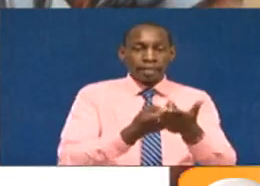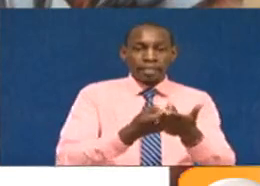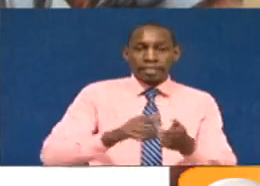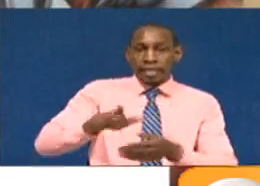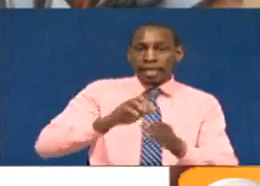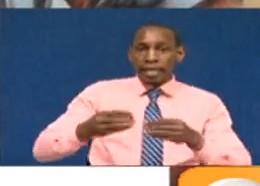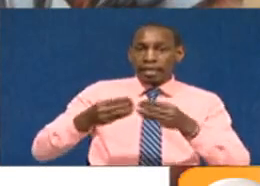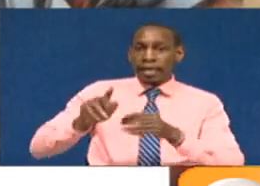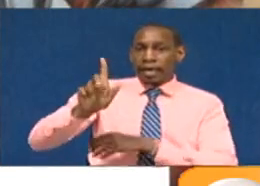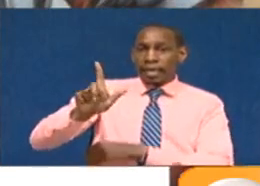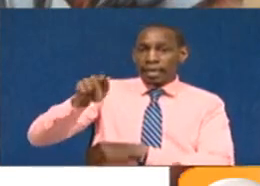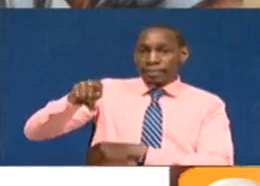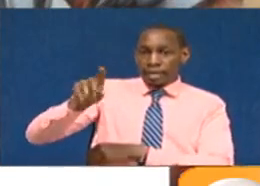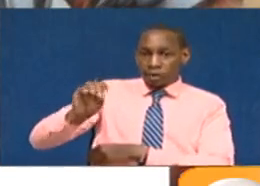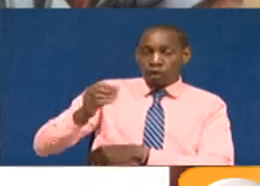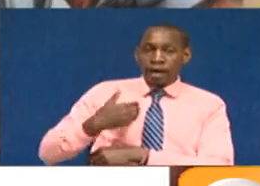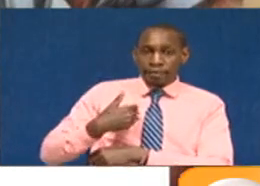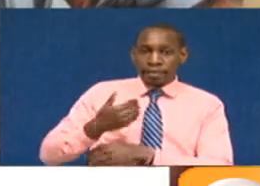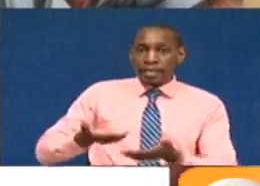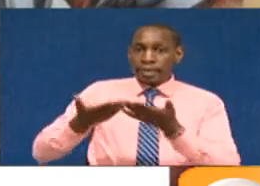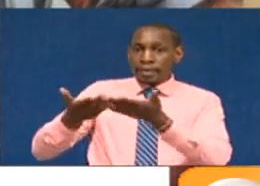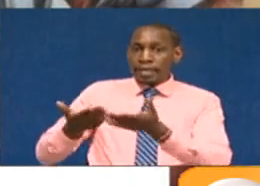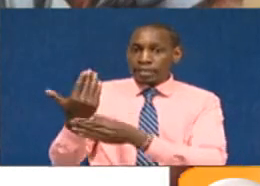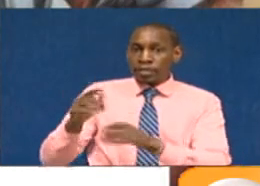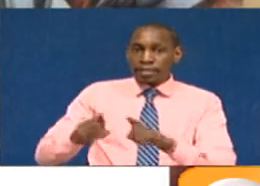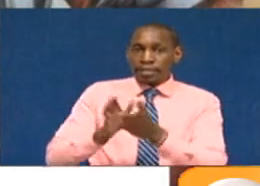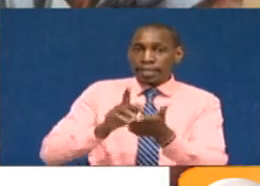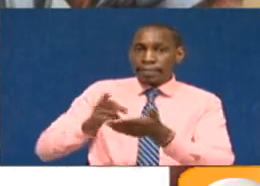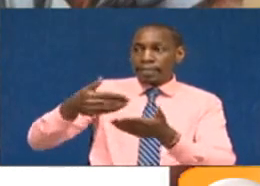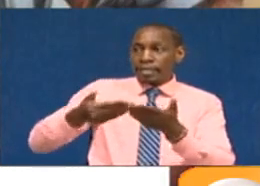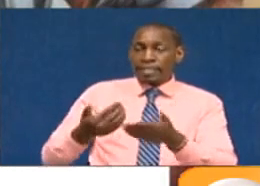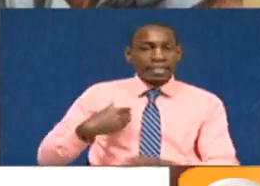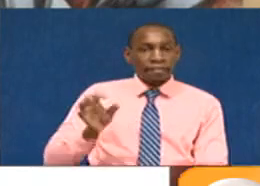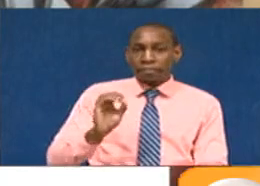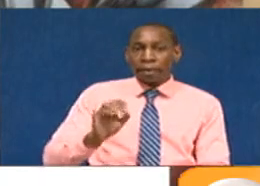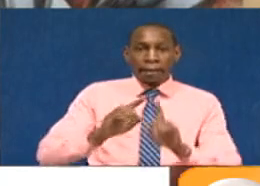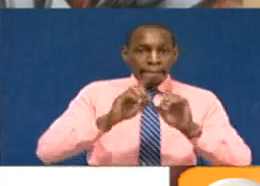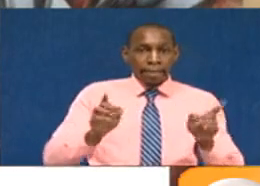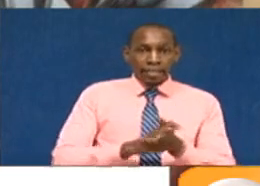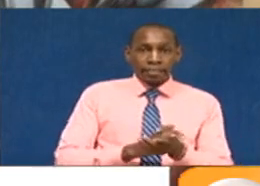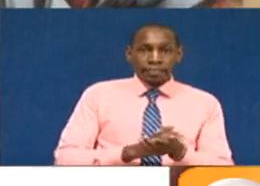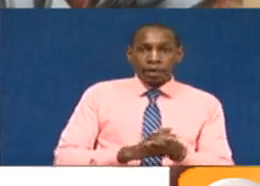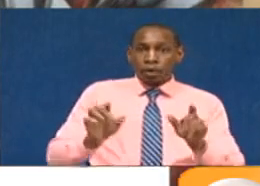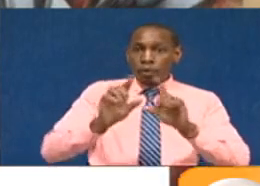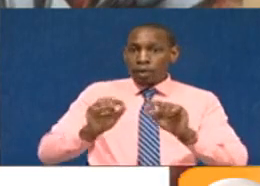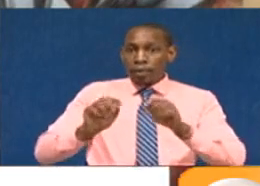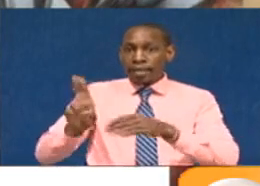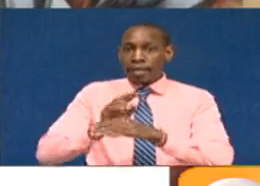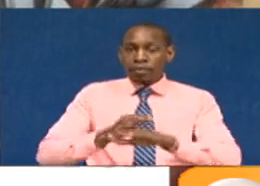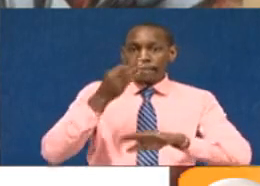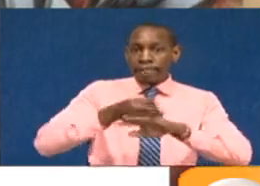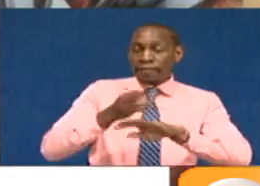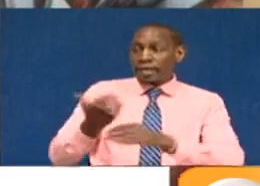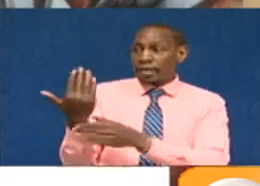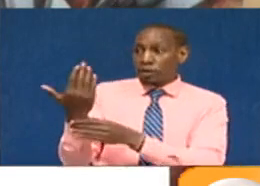any local purchasing order, LPO, delivery notes, or even payment vouchers. Instead, Mutai is said to have used